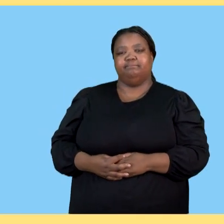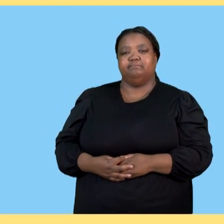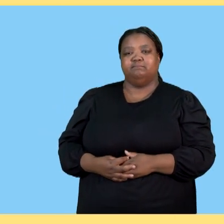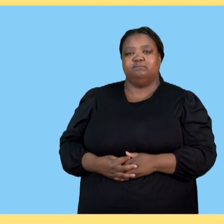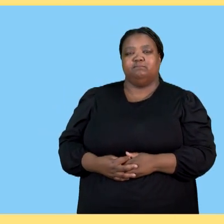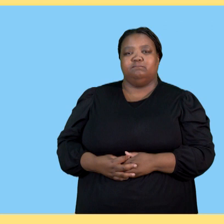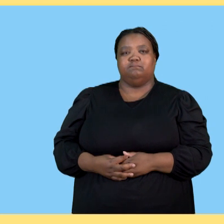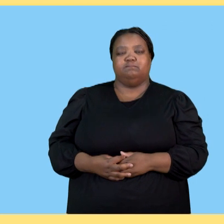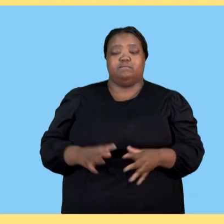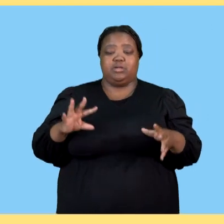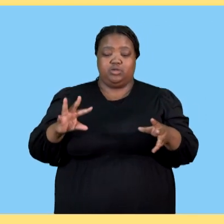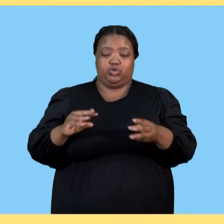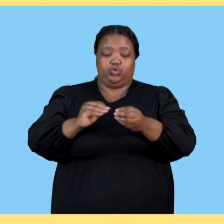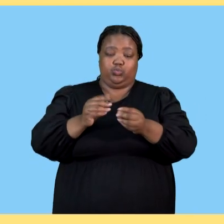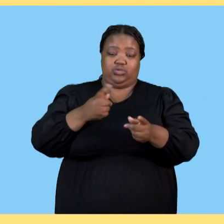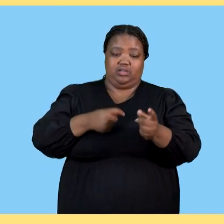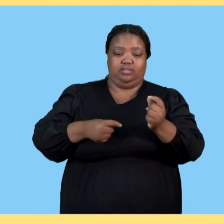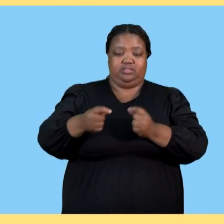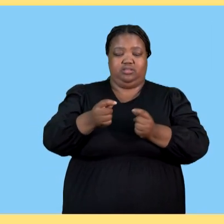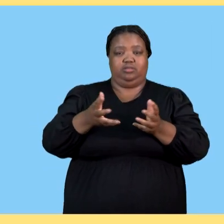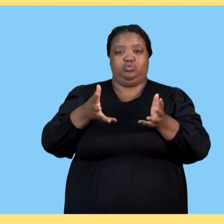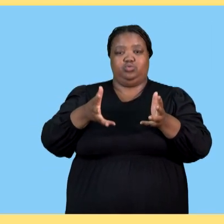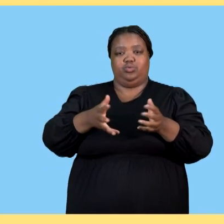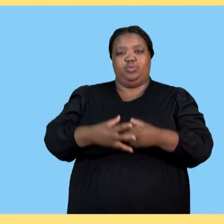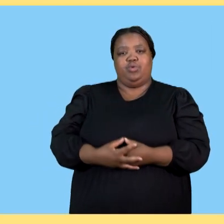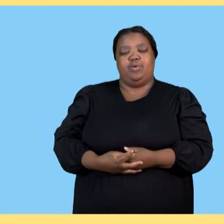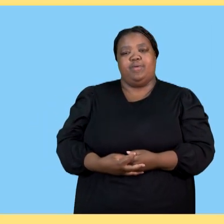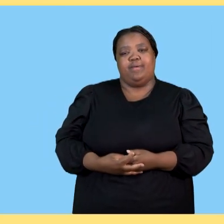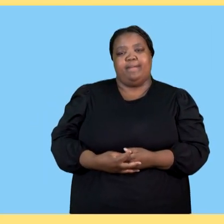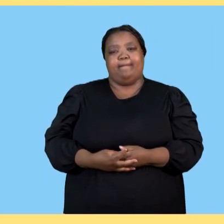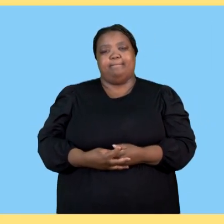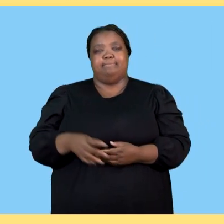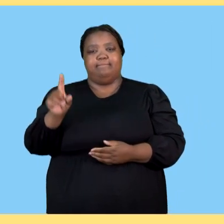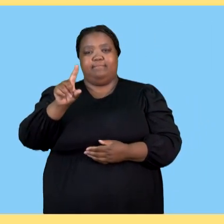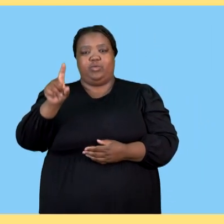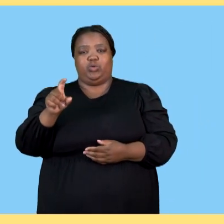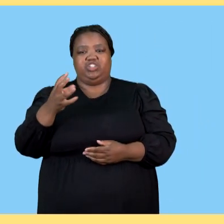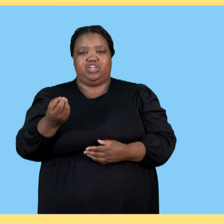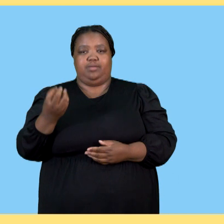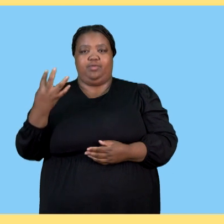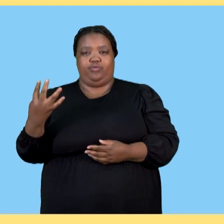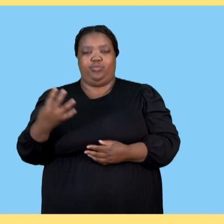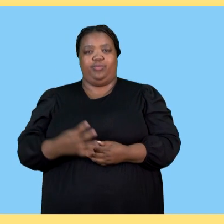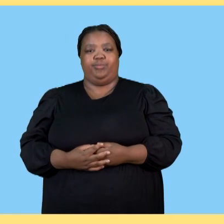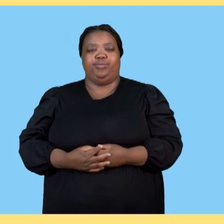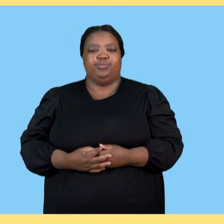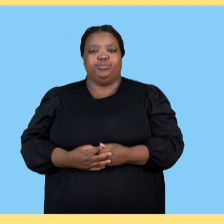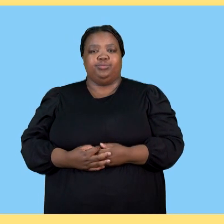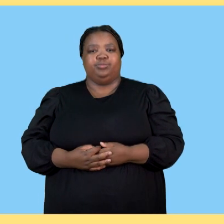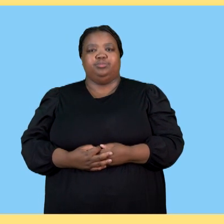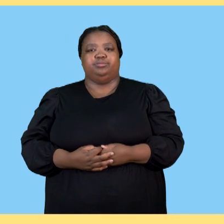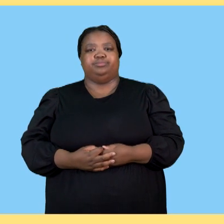105,000. That becomes the total sales. Let's go to question number four.